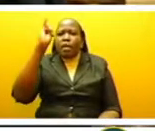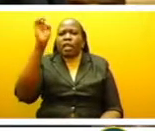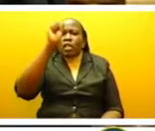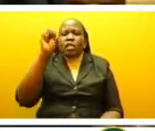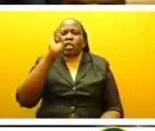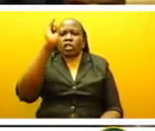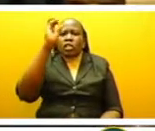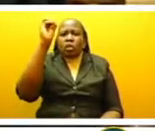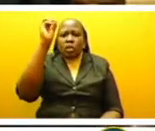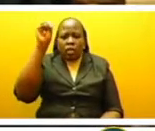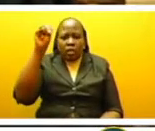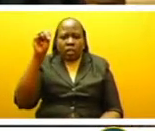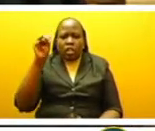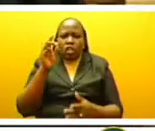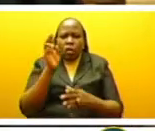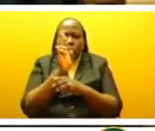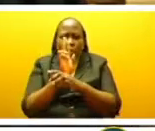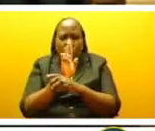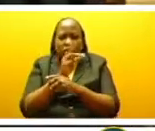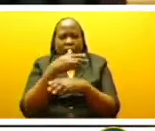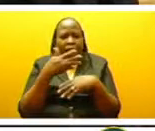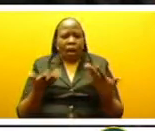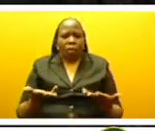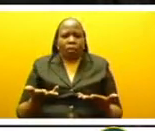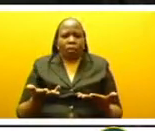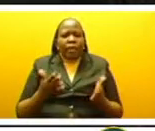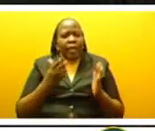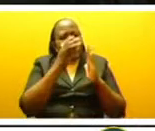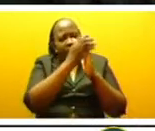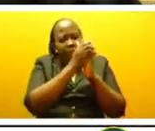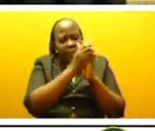Section 2.1 of the Iebc Act